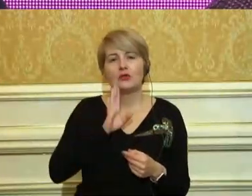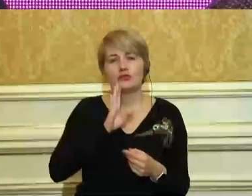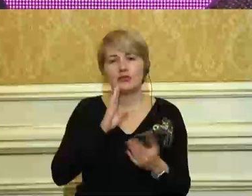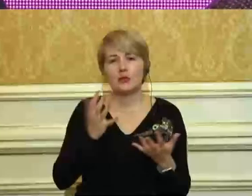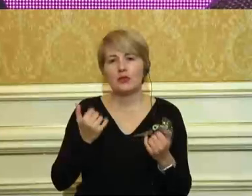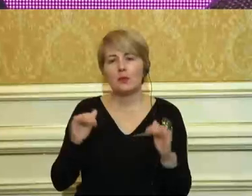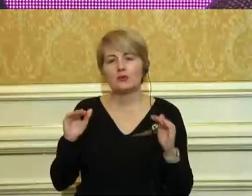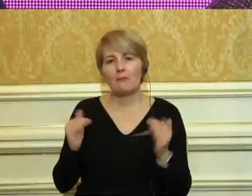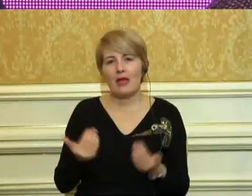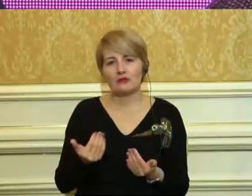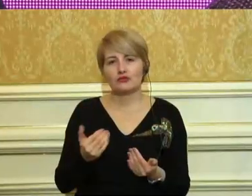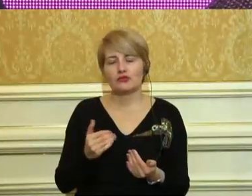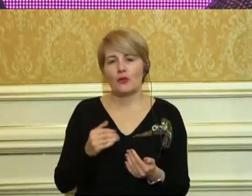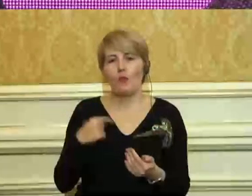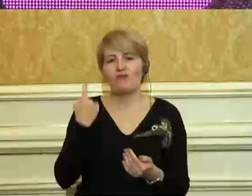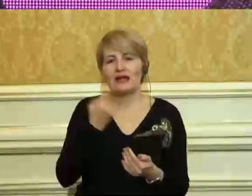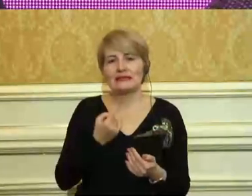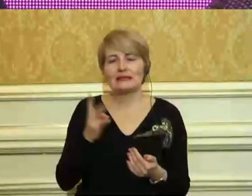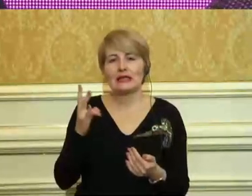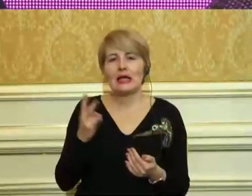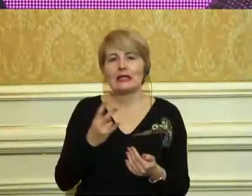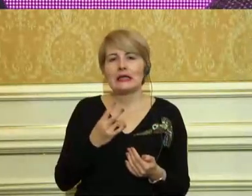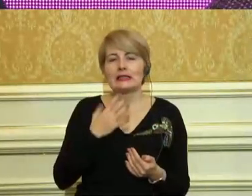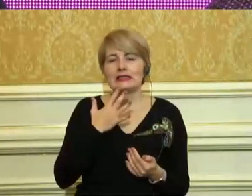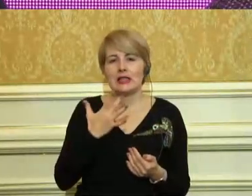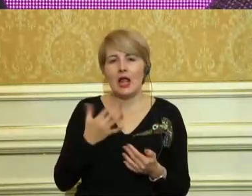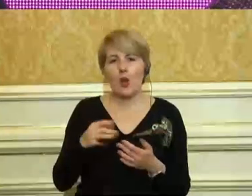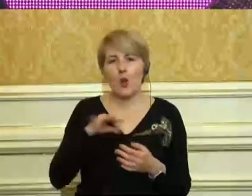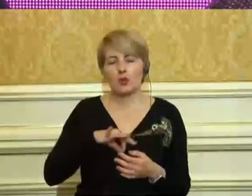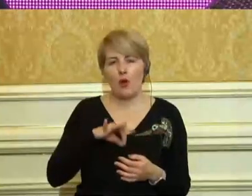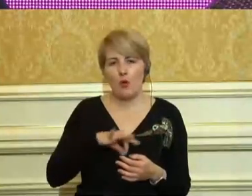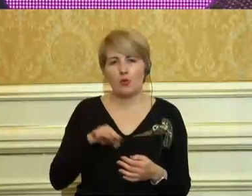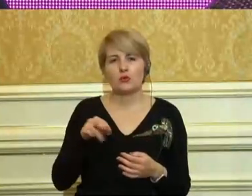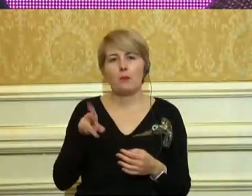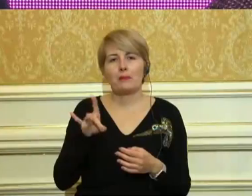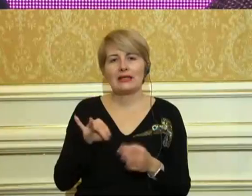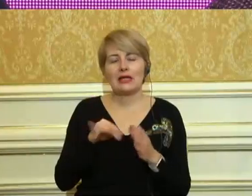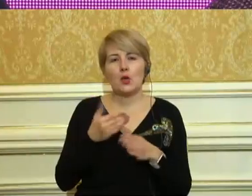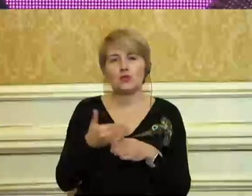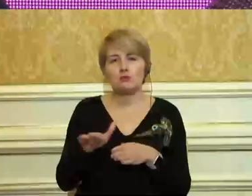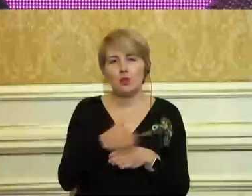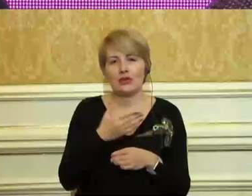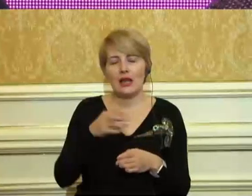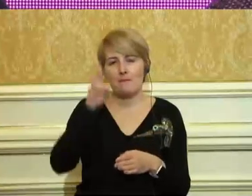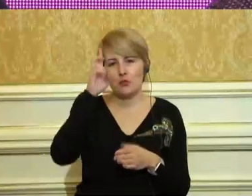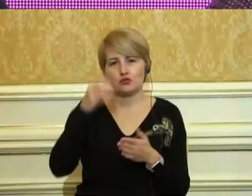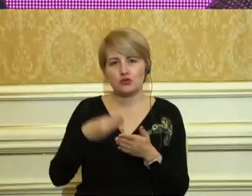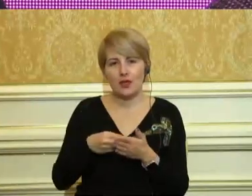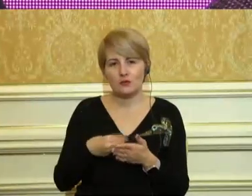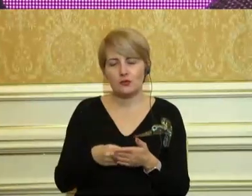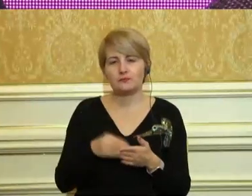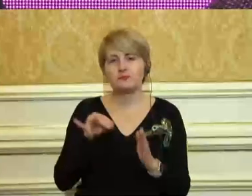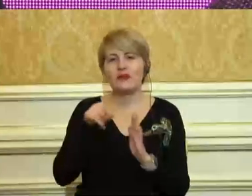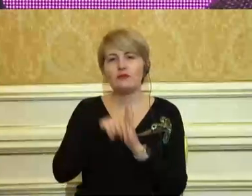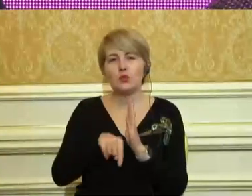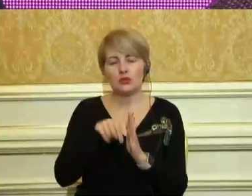only, but that's the national revenue is also less when there is a